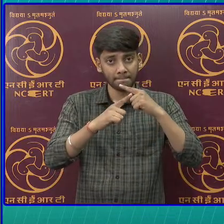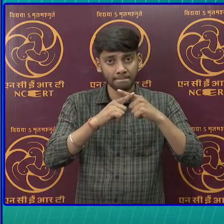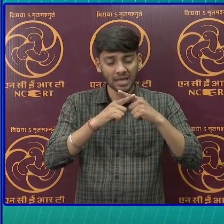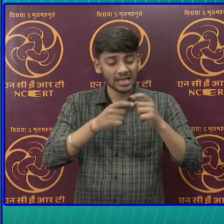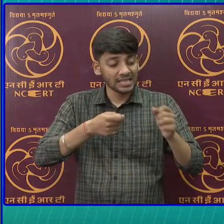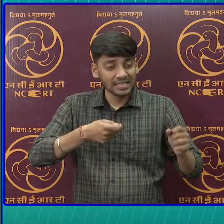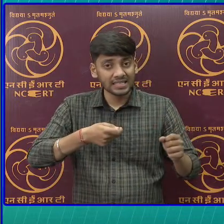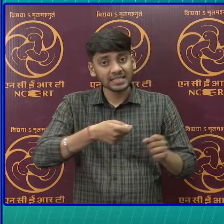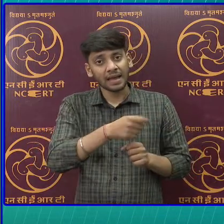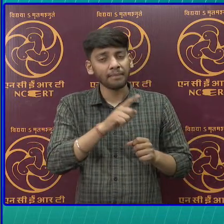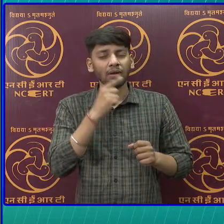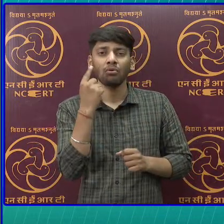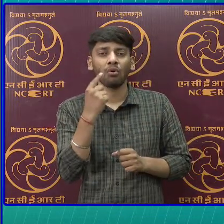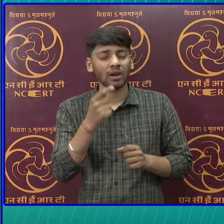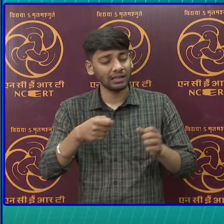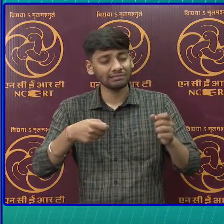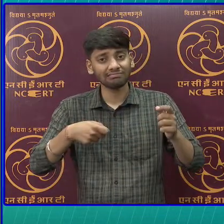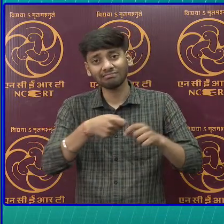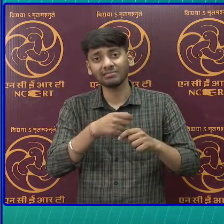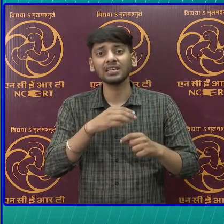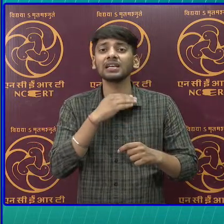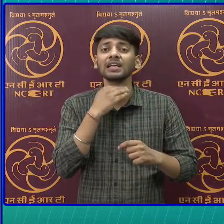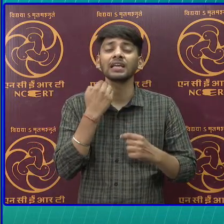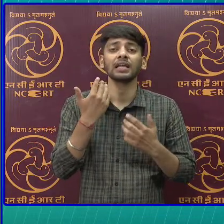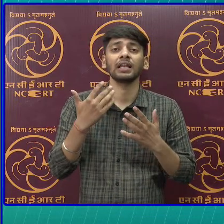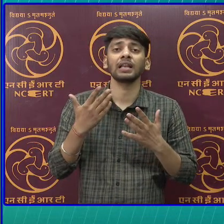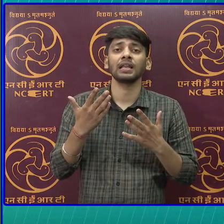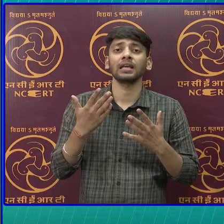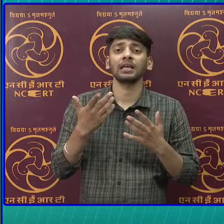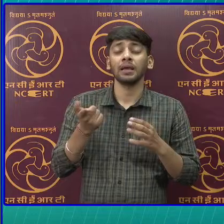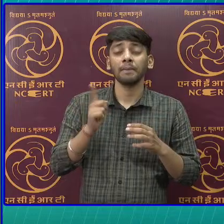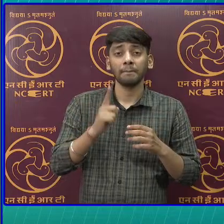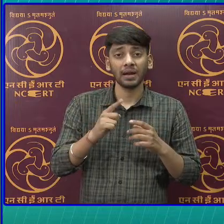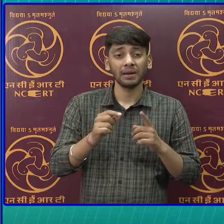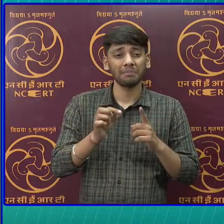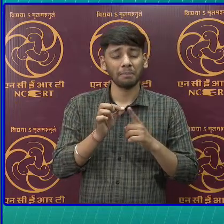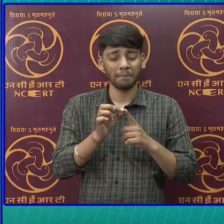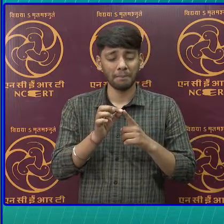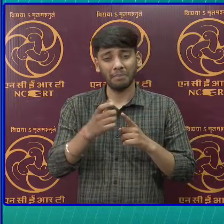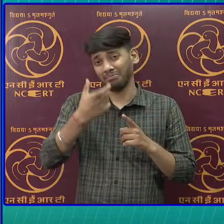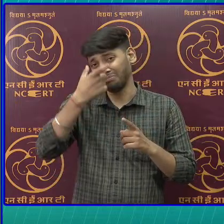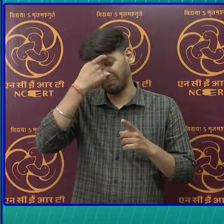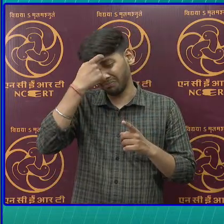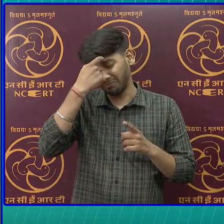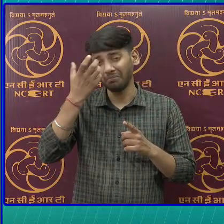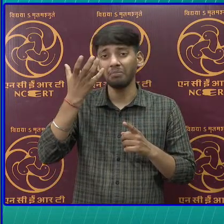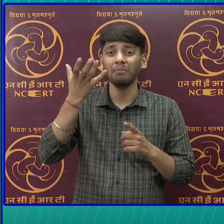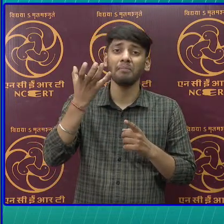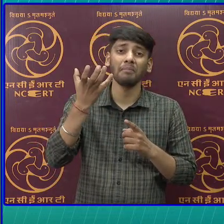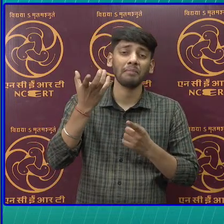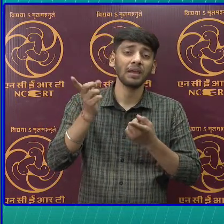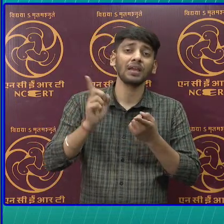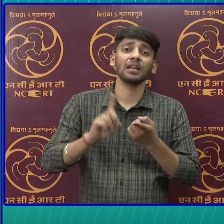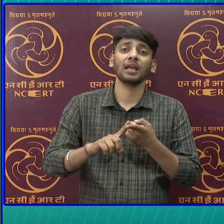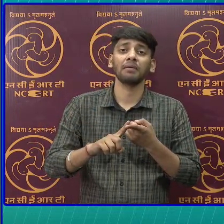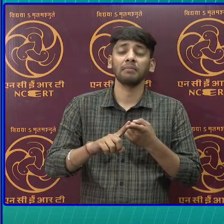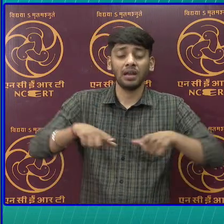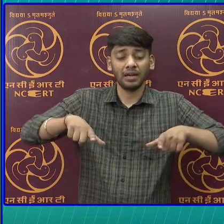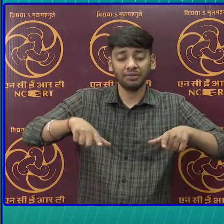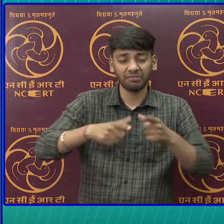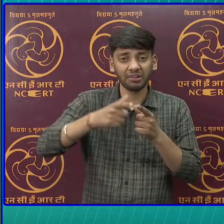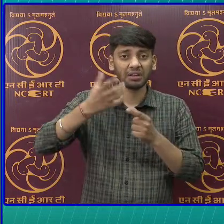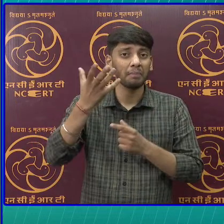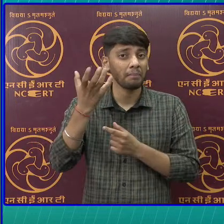tree. Exactly. Okay. Yes. Not so much pain will do it. So your stabbing or chopping will not make that much pain to